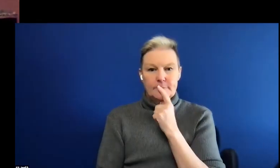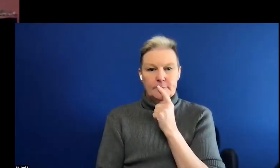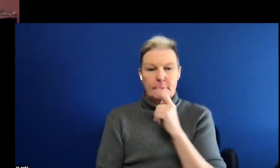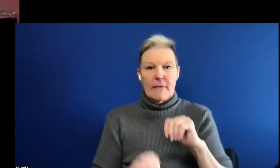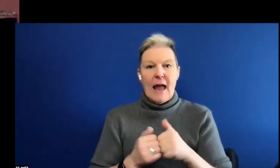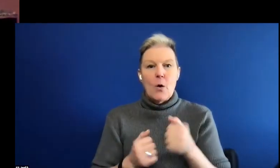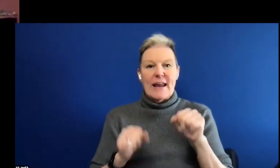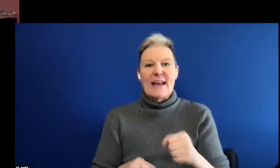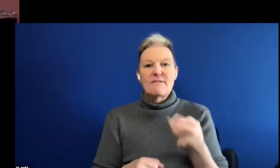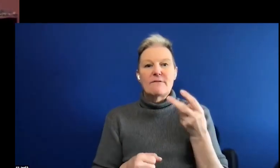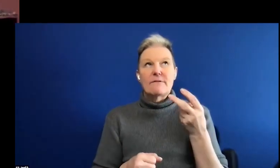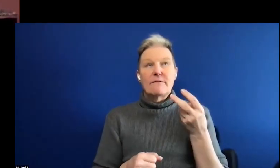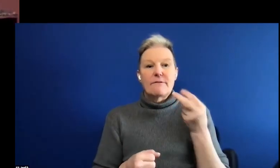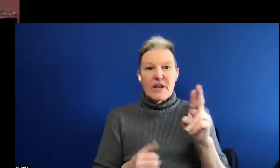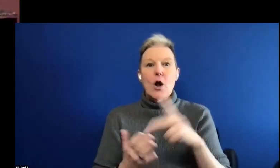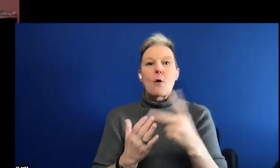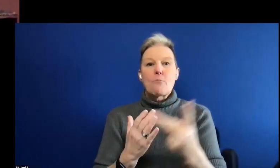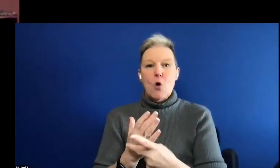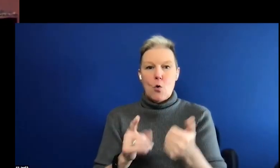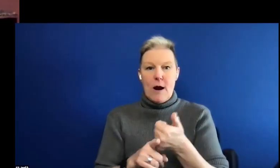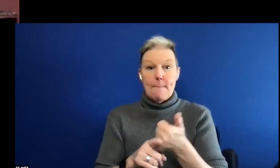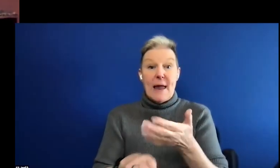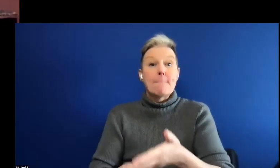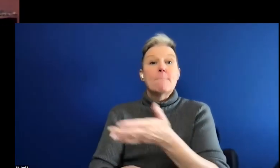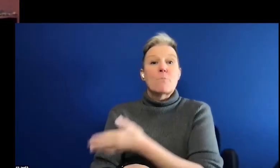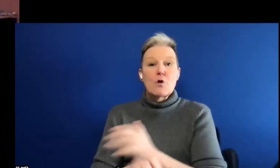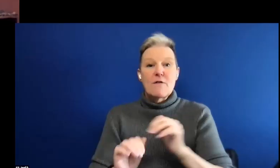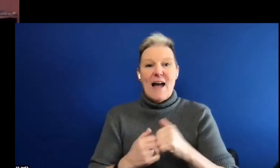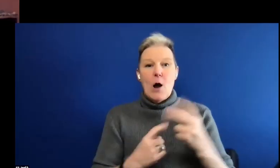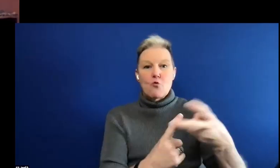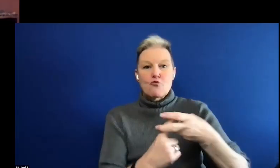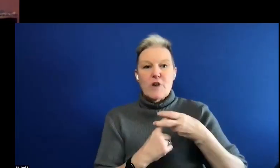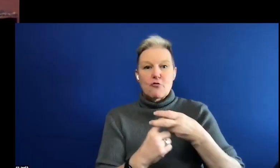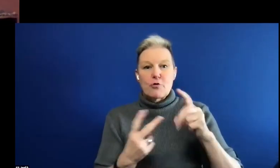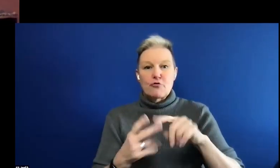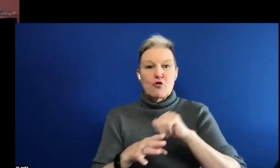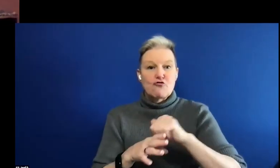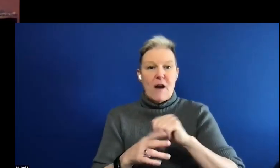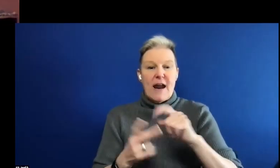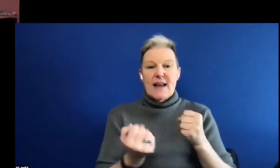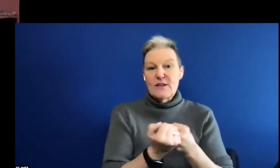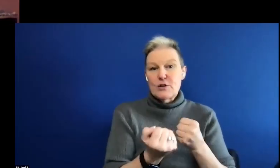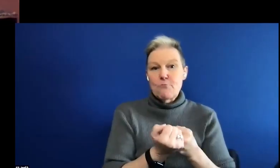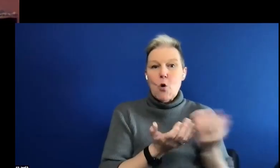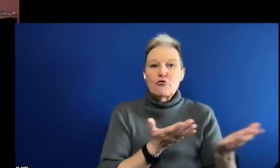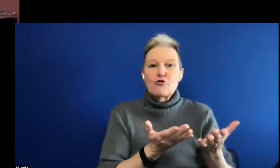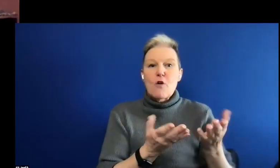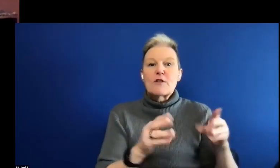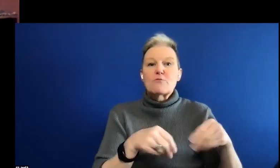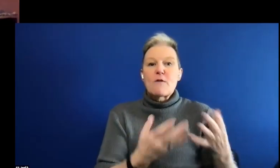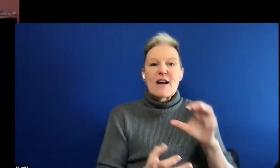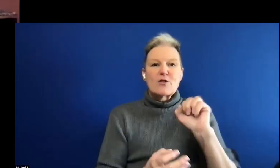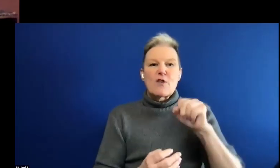can the VR program improve the way it recruits, trains, and supports service providers